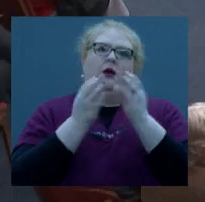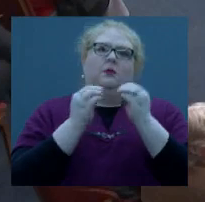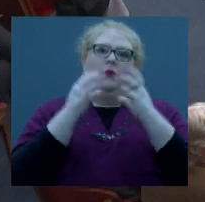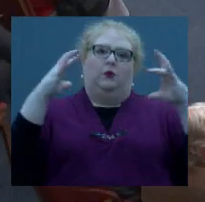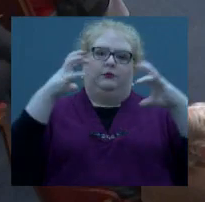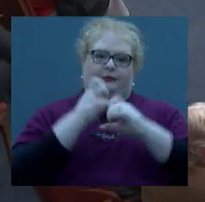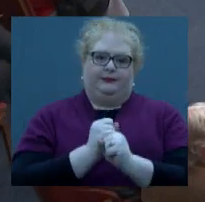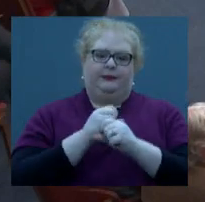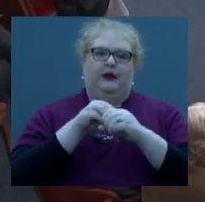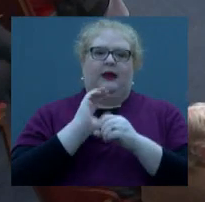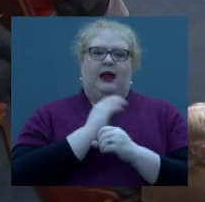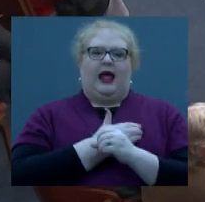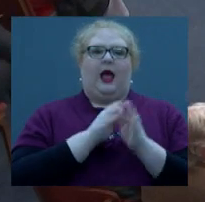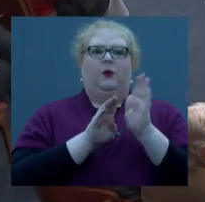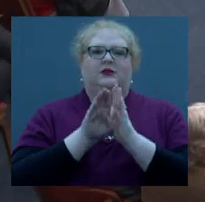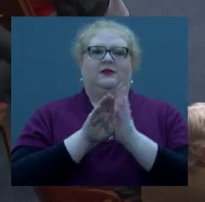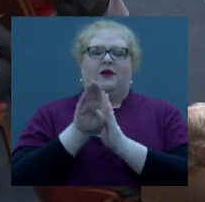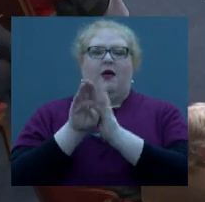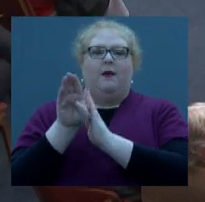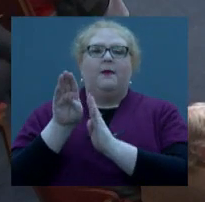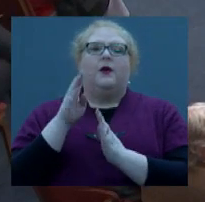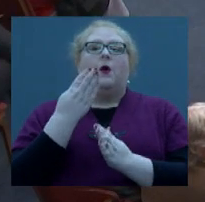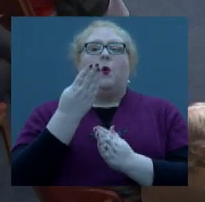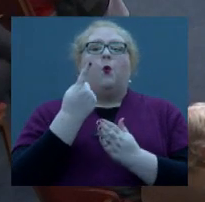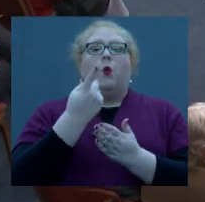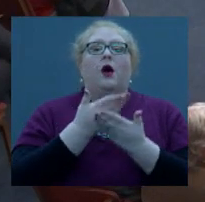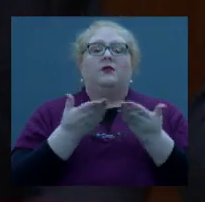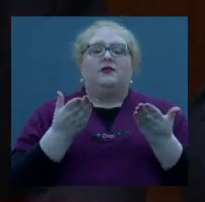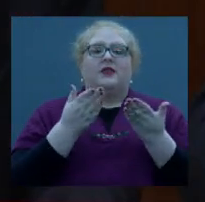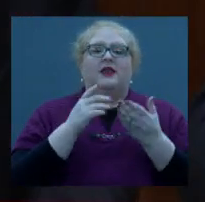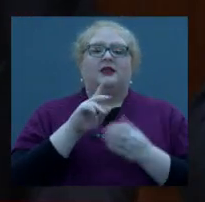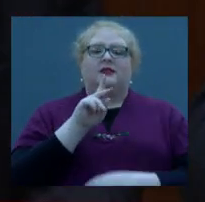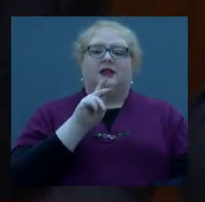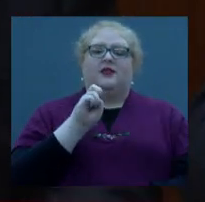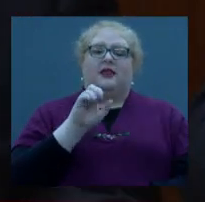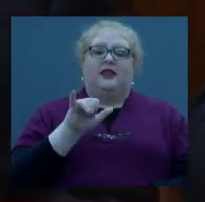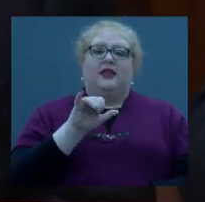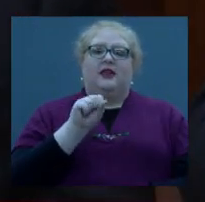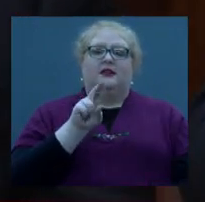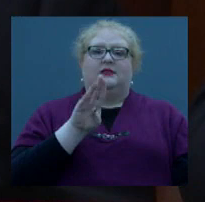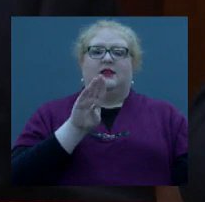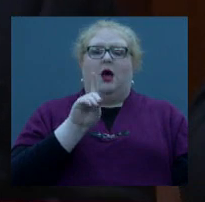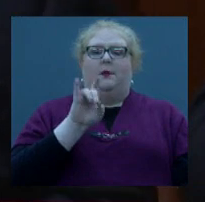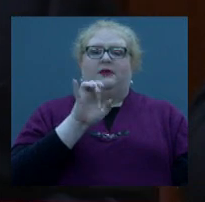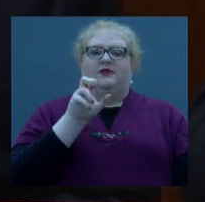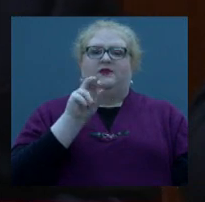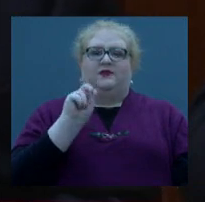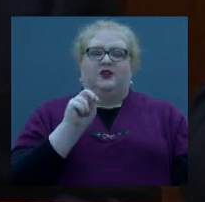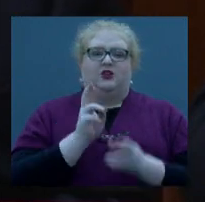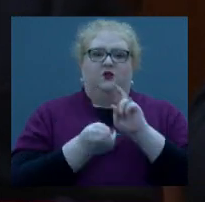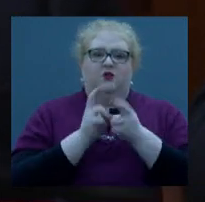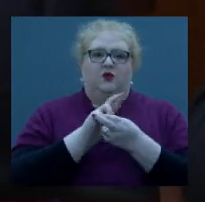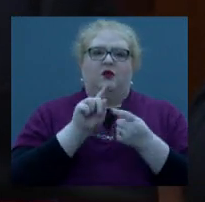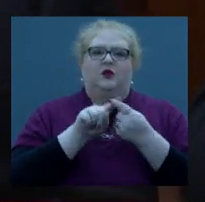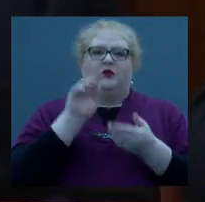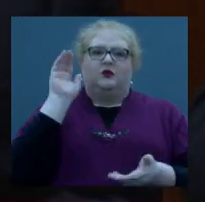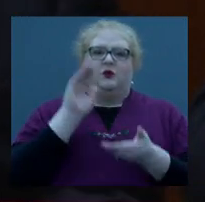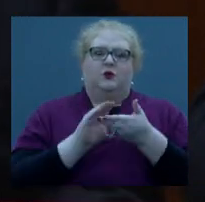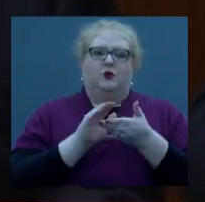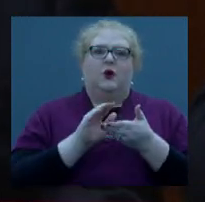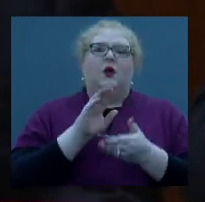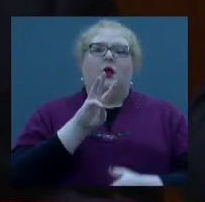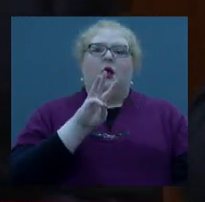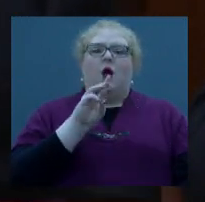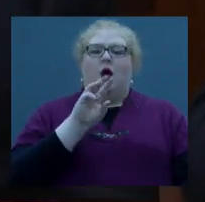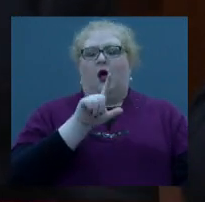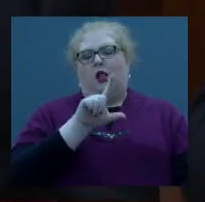development. So one of the key subdivision revisions is we're looking to reduce the minimum lot width to